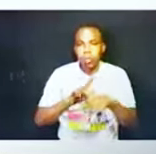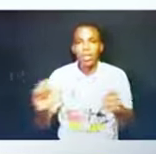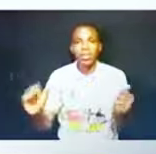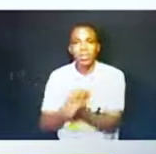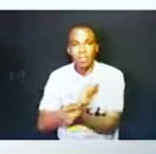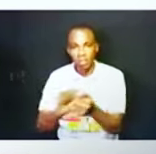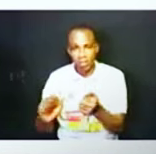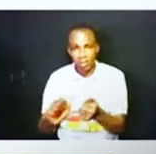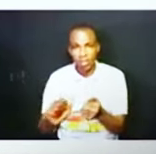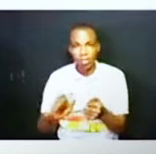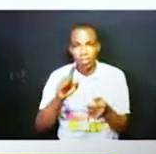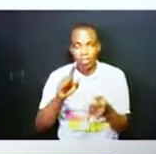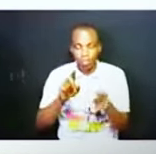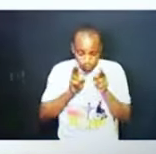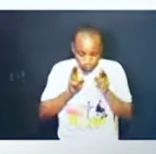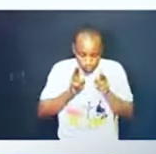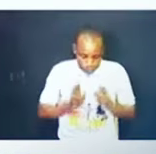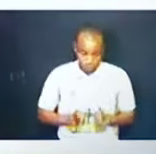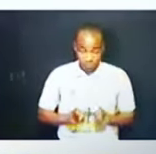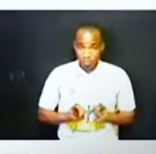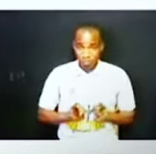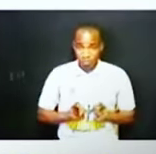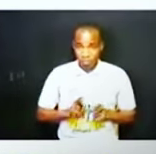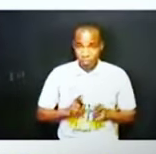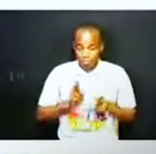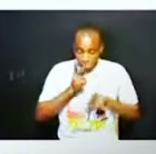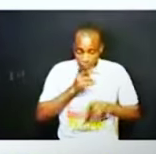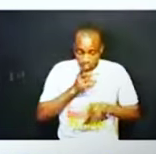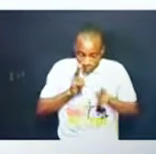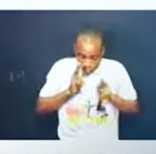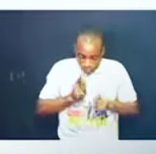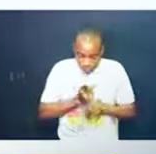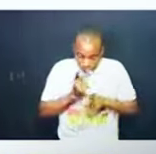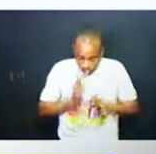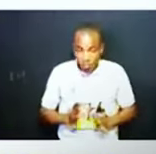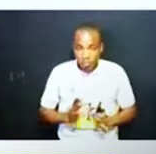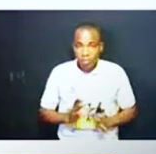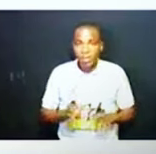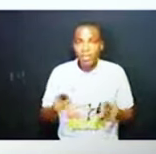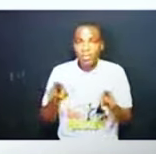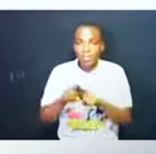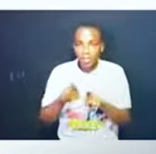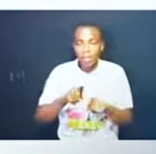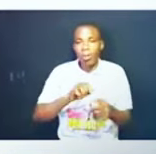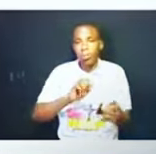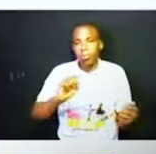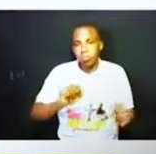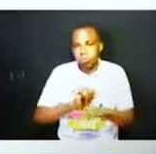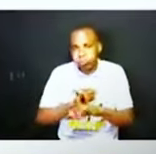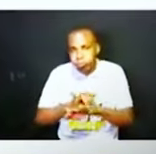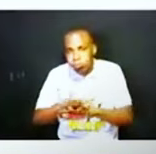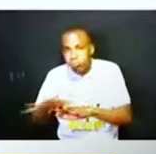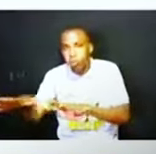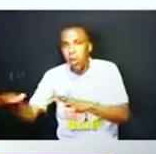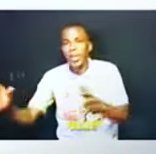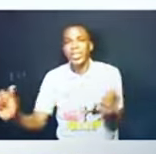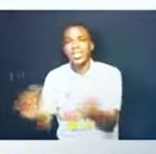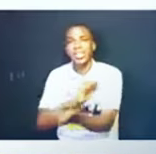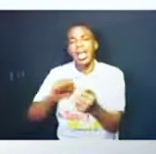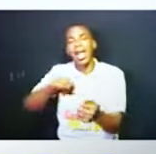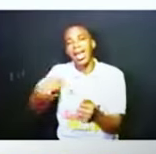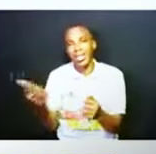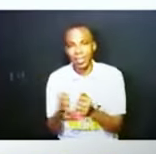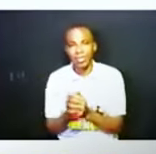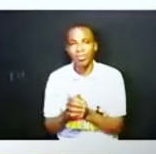the carrier. And it defiles many. It